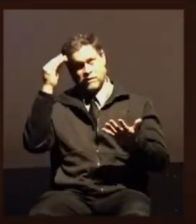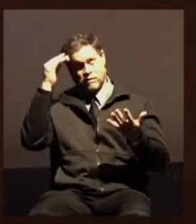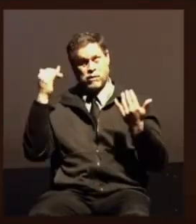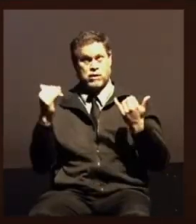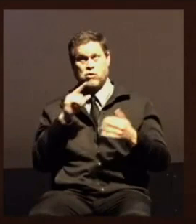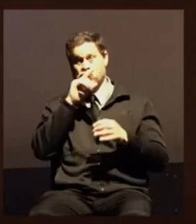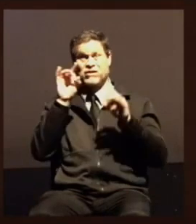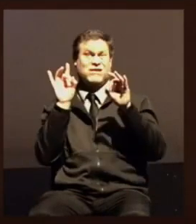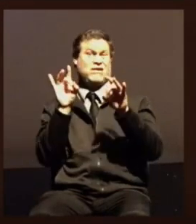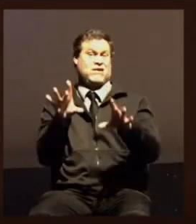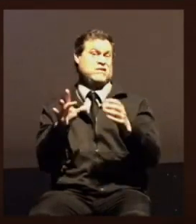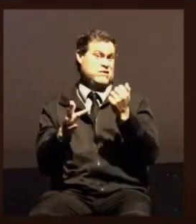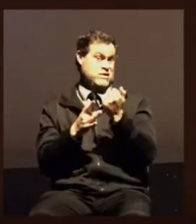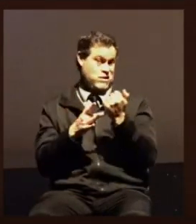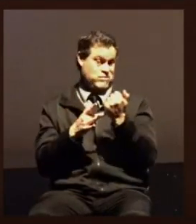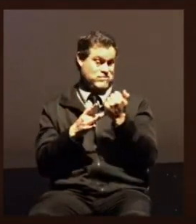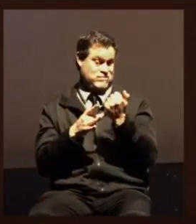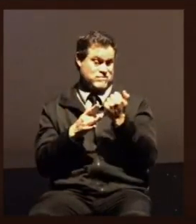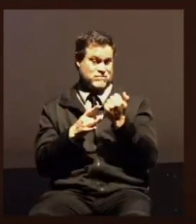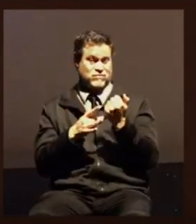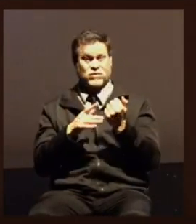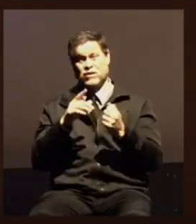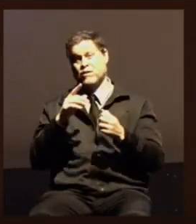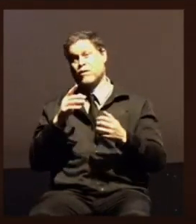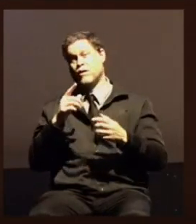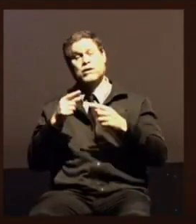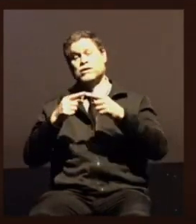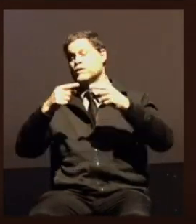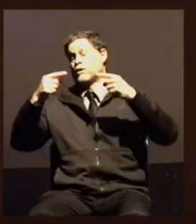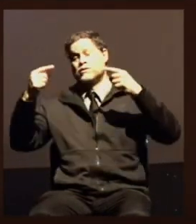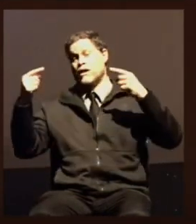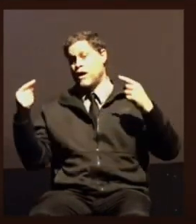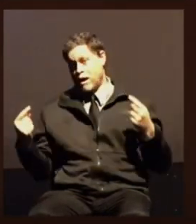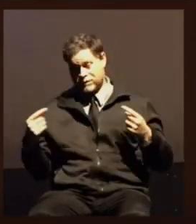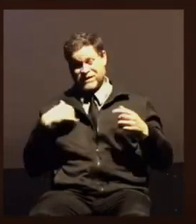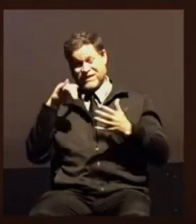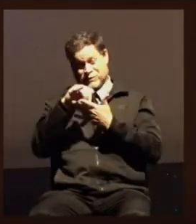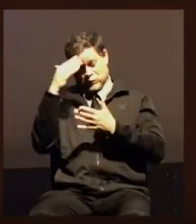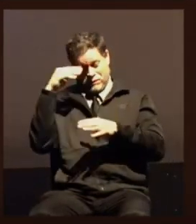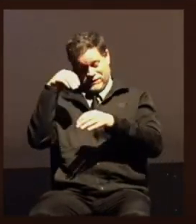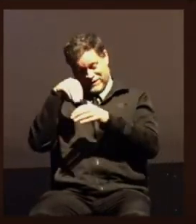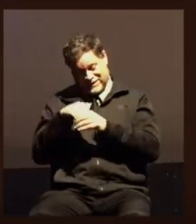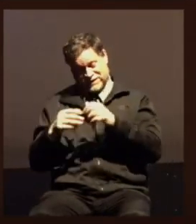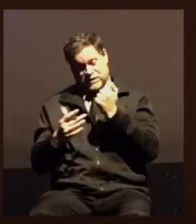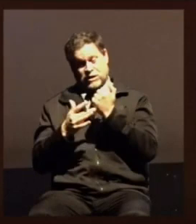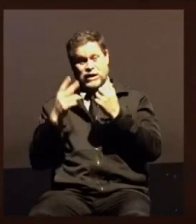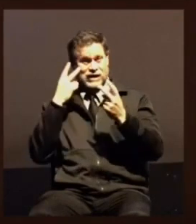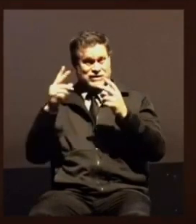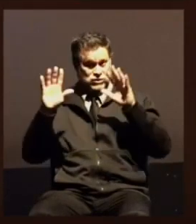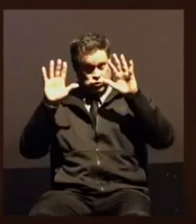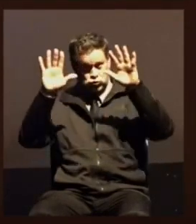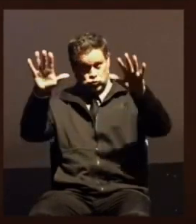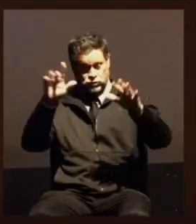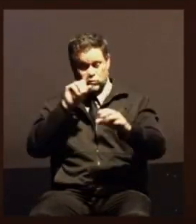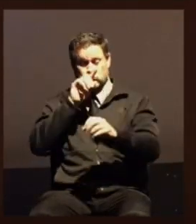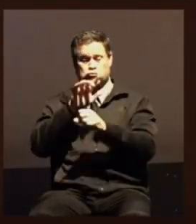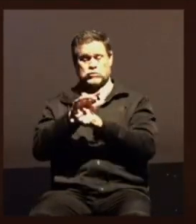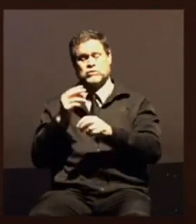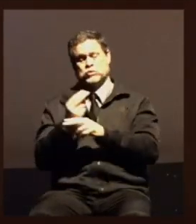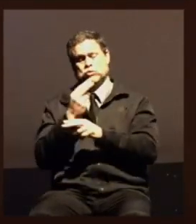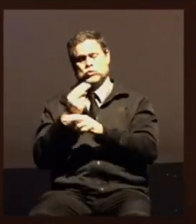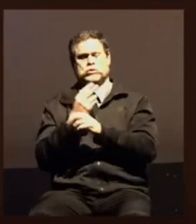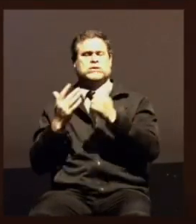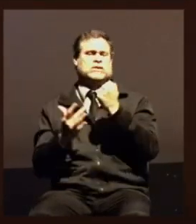I really hate the tech. Promise, quite the opposite. That's why I'm in technology. I see great promise in the use